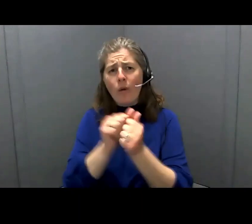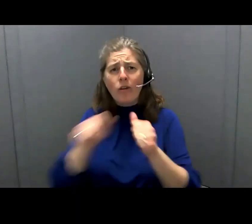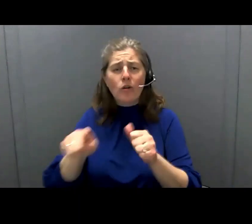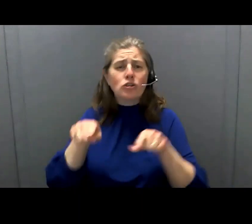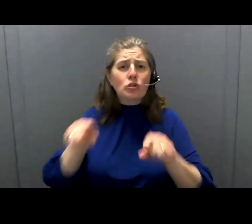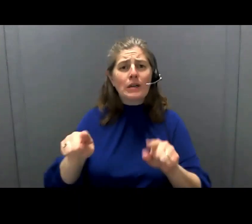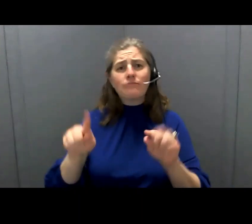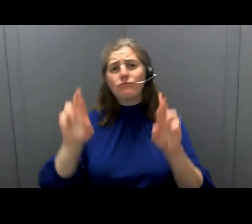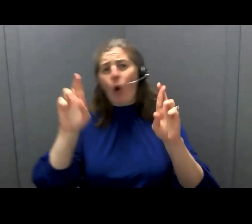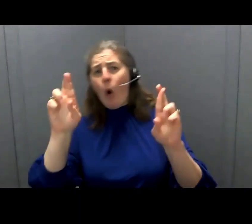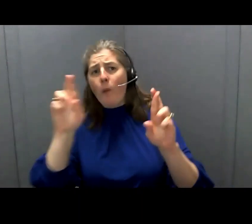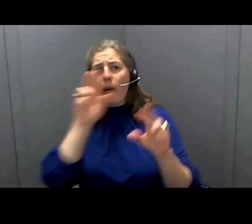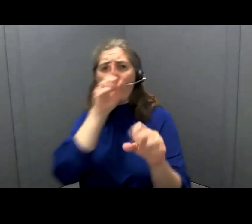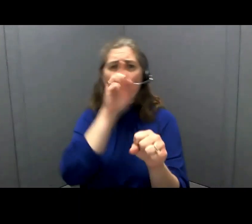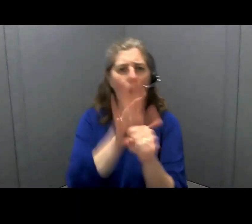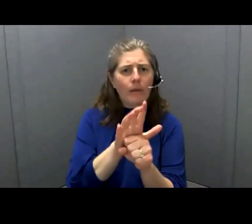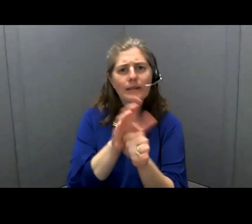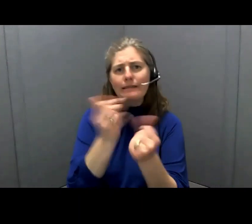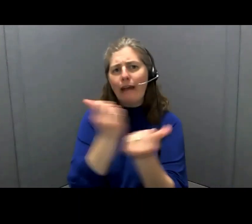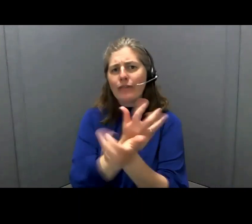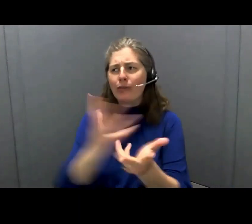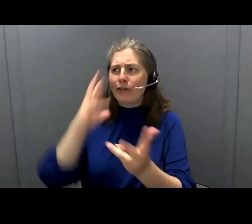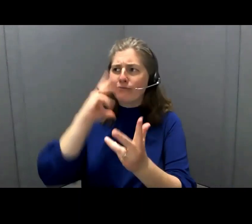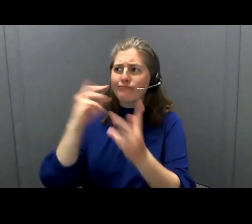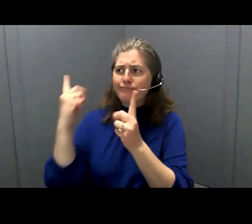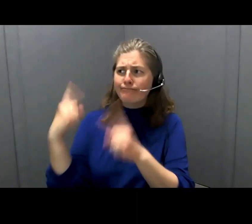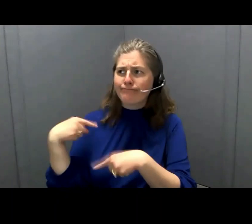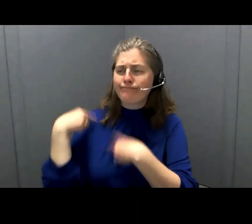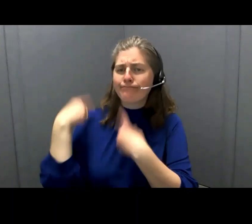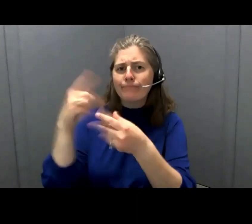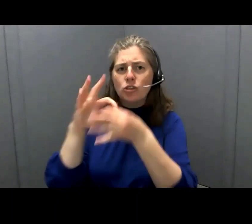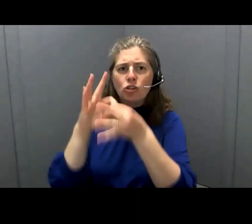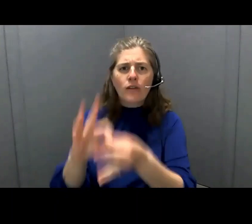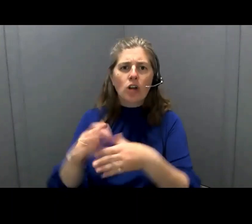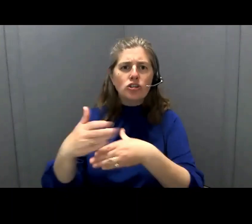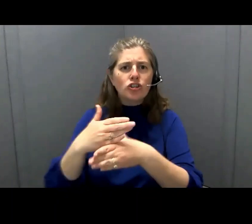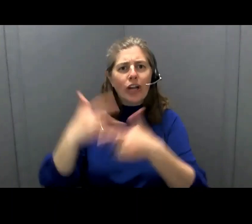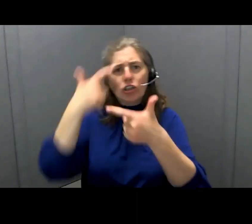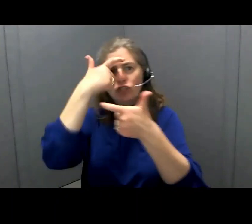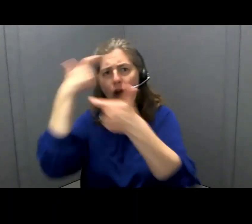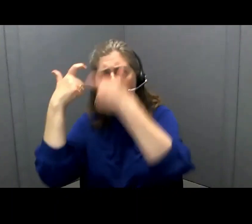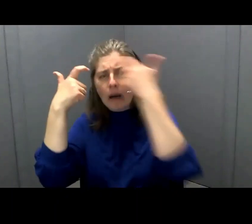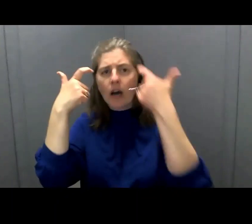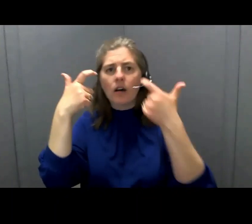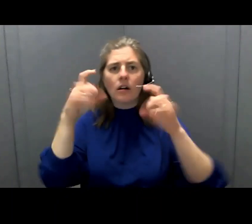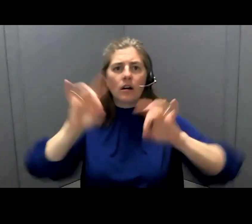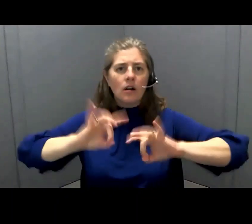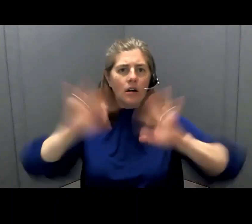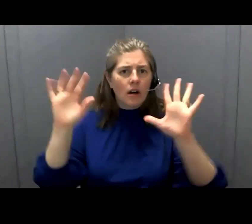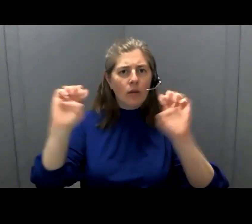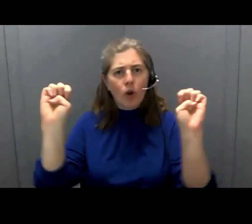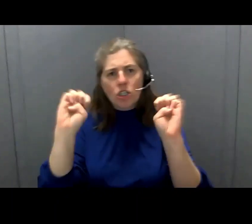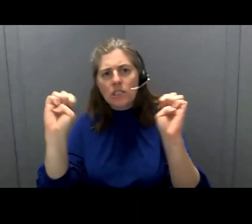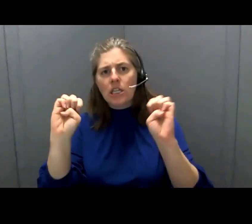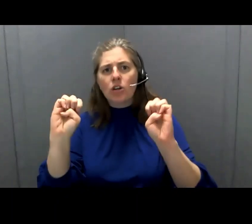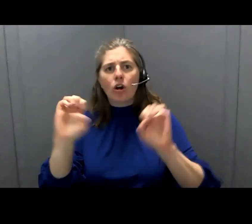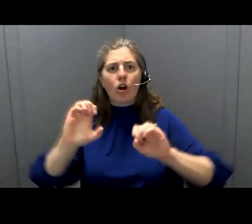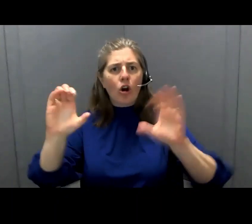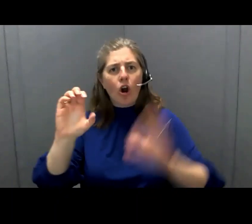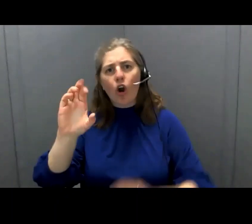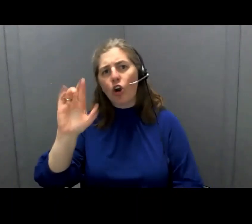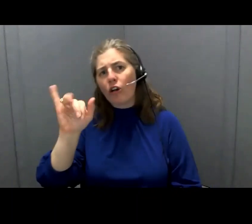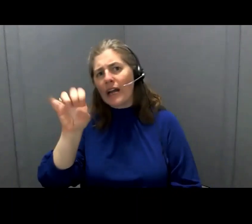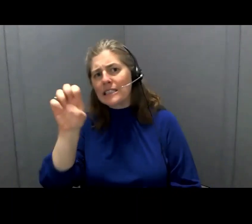promise after everything that we've been through in terms of our shared trauma, public health crises, repeated, sometimes